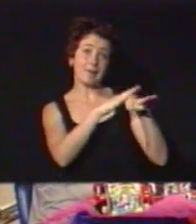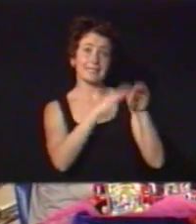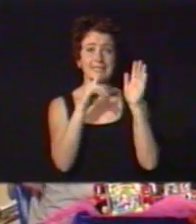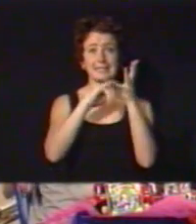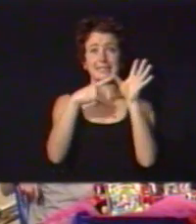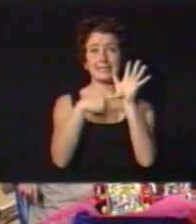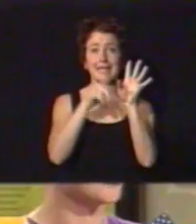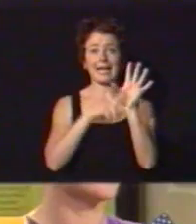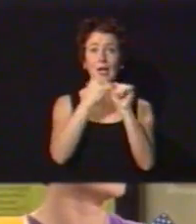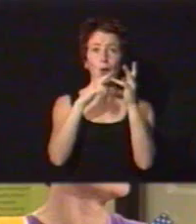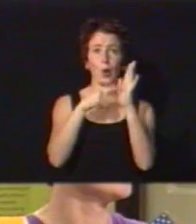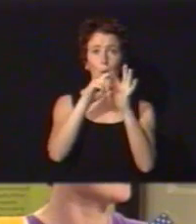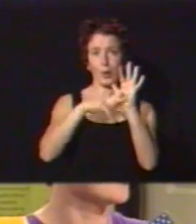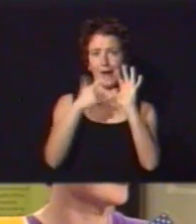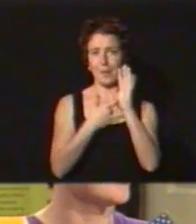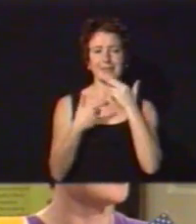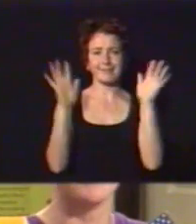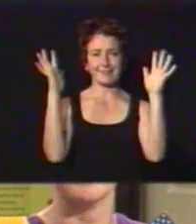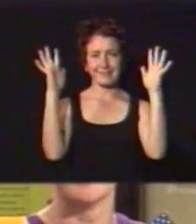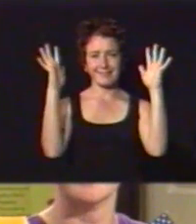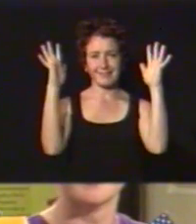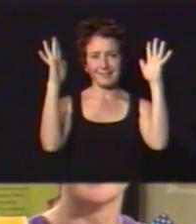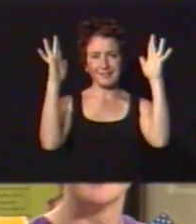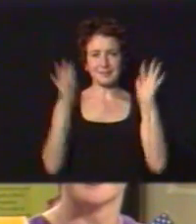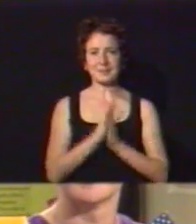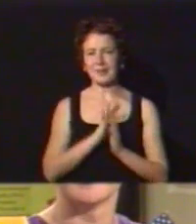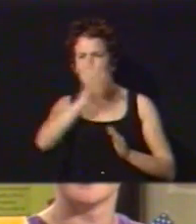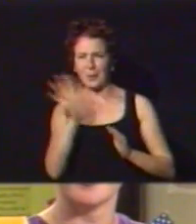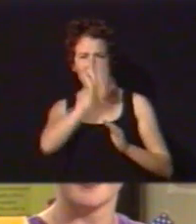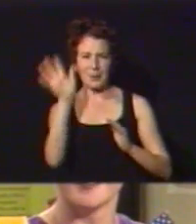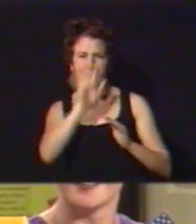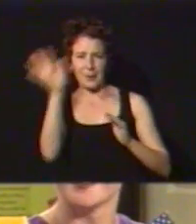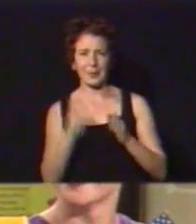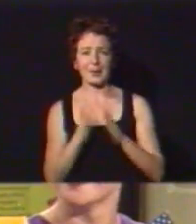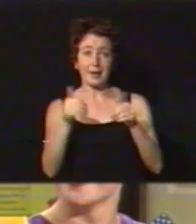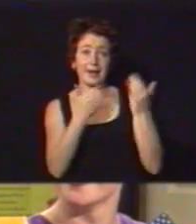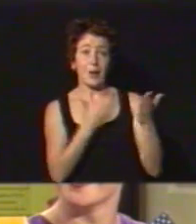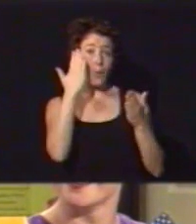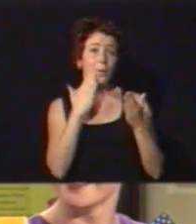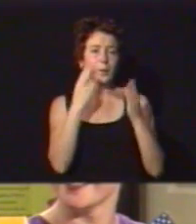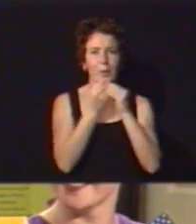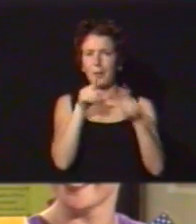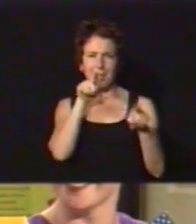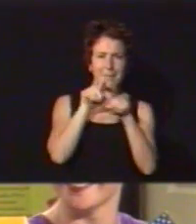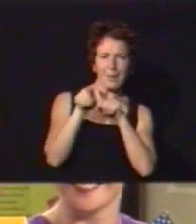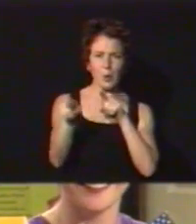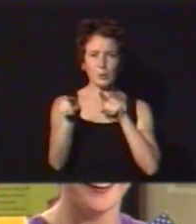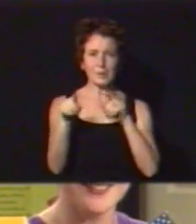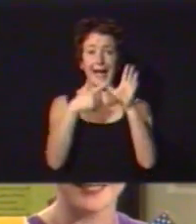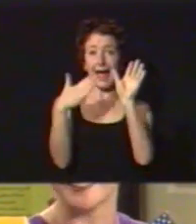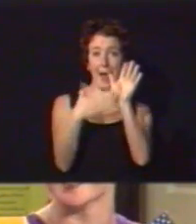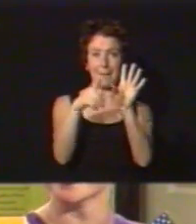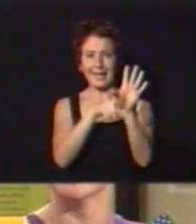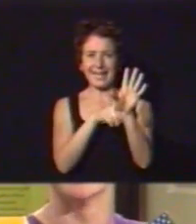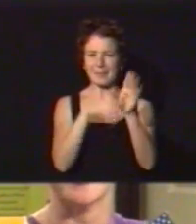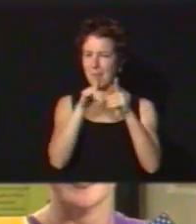Sally Goldner. Mecca, welcome. Hi, y'all. Yay. Last week's host and the woman with the most, Amy. Hi, Amy.